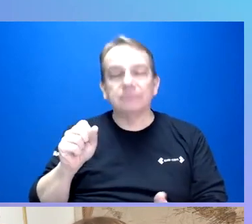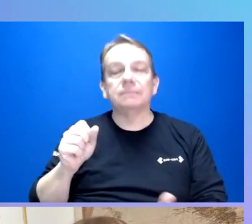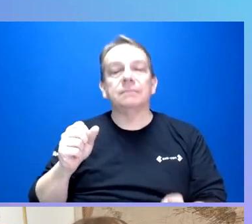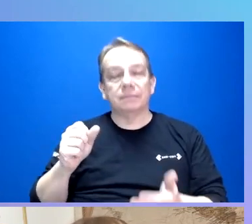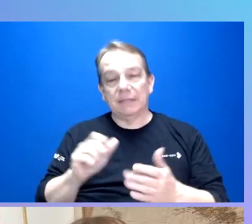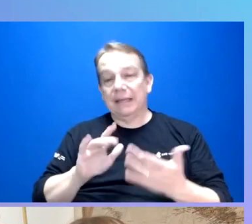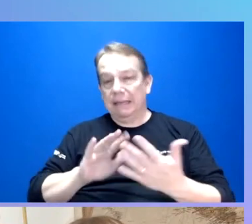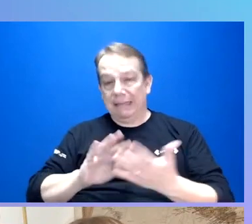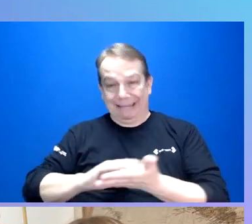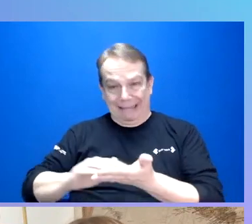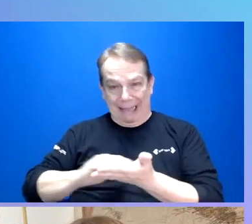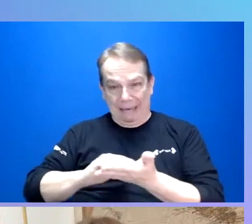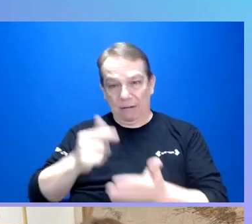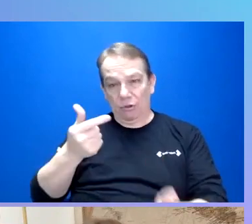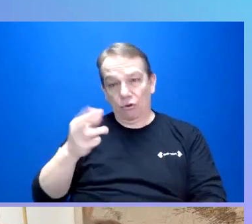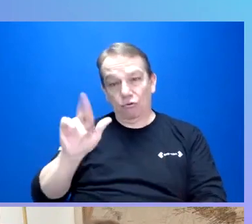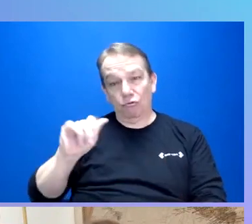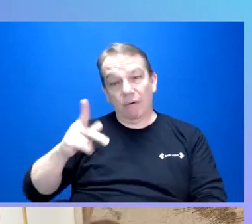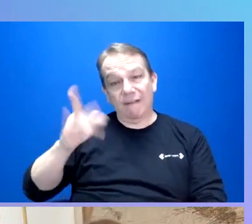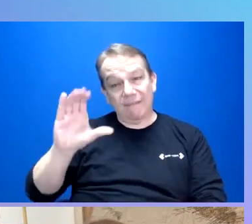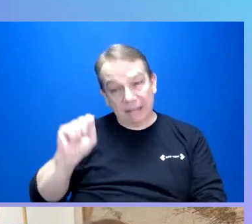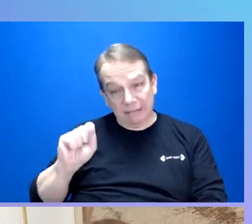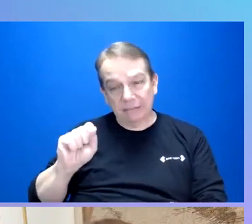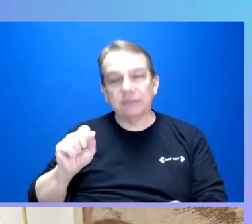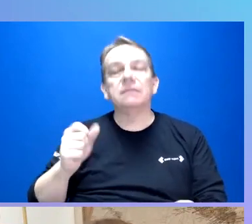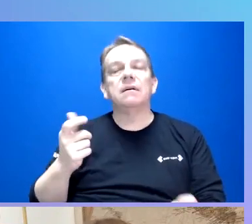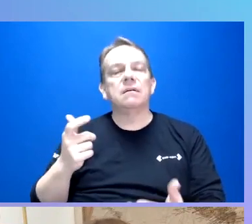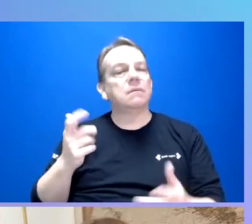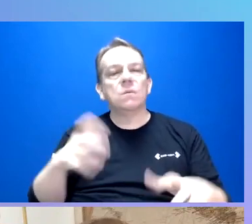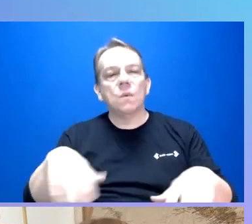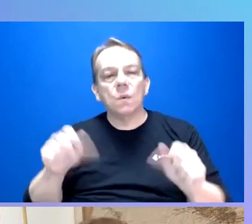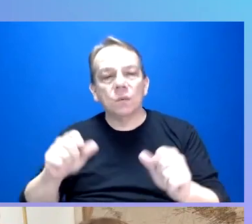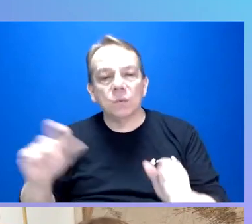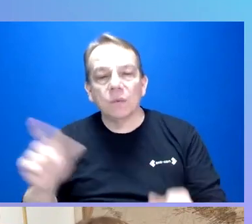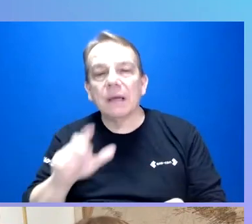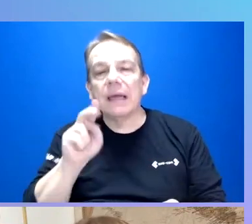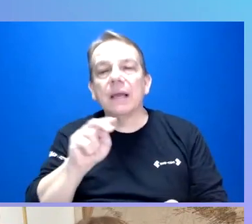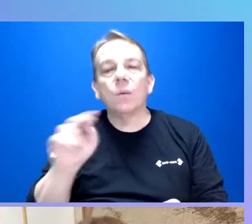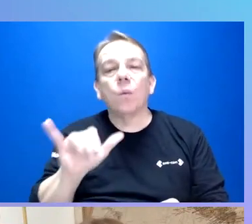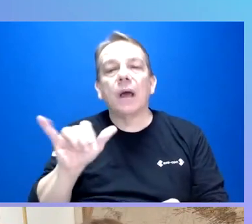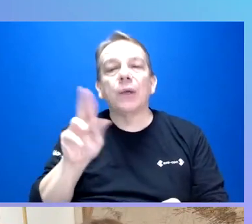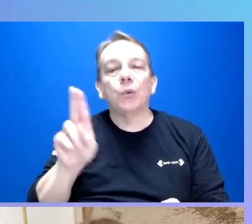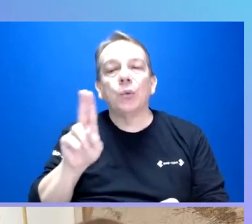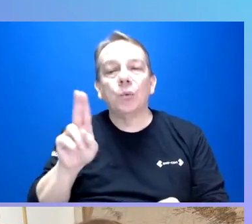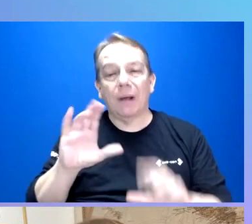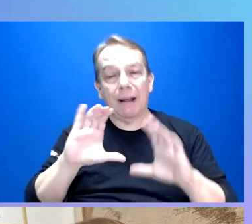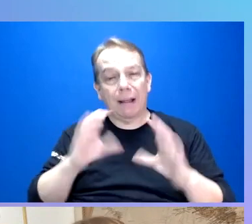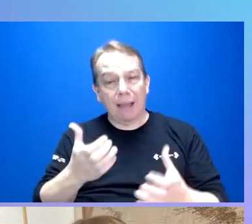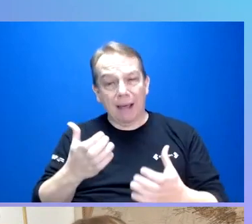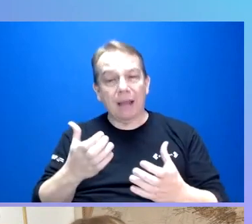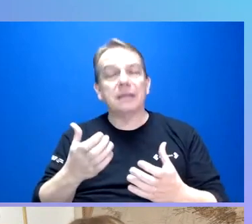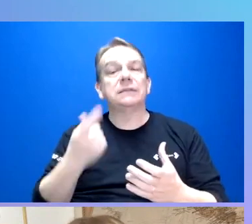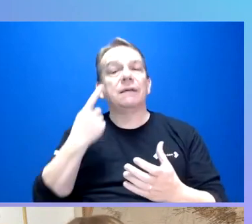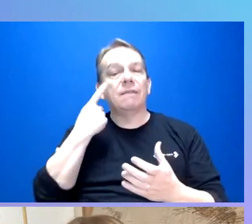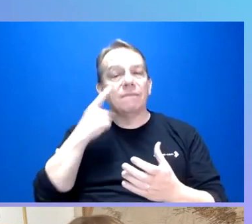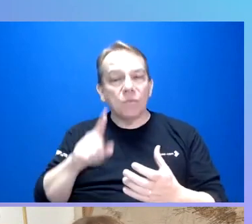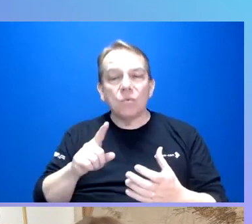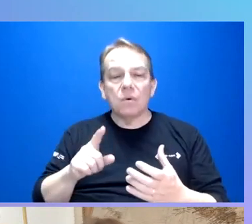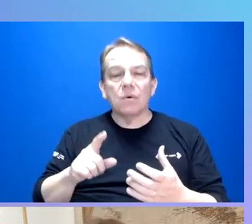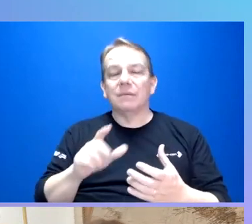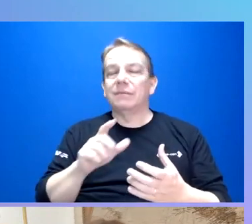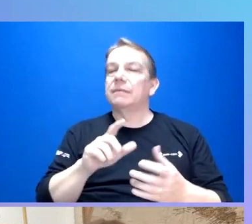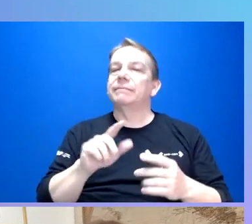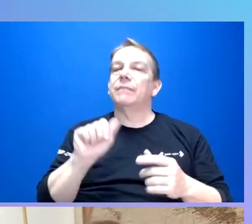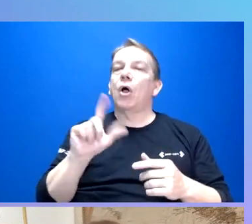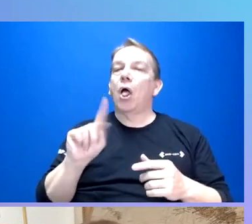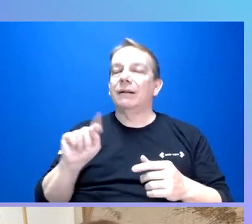graphics as an SVG file. They were hosted on an NYU class website as an alternative to alt text.